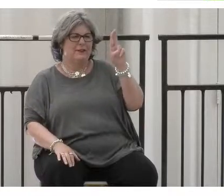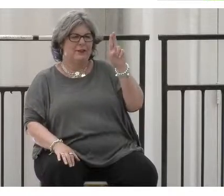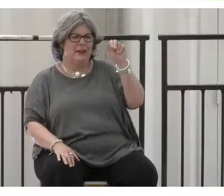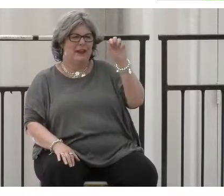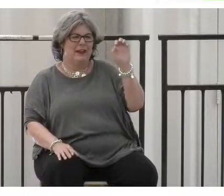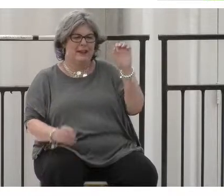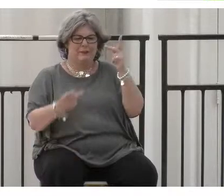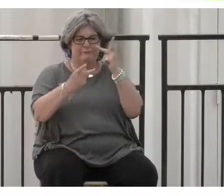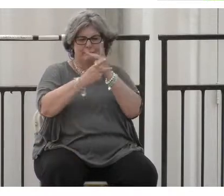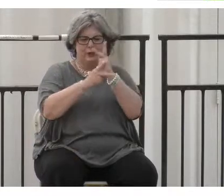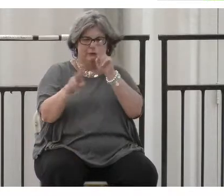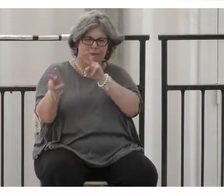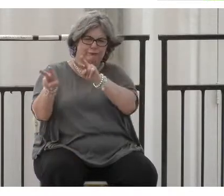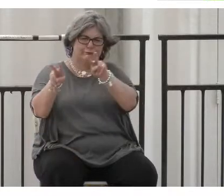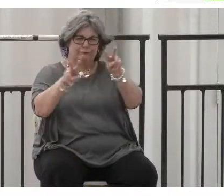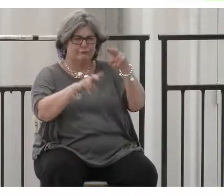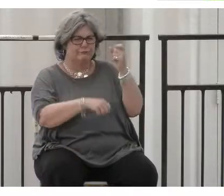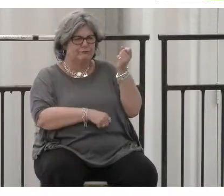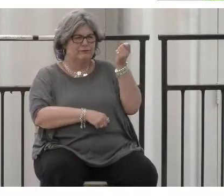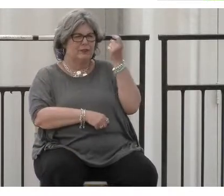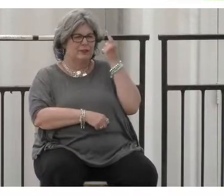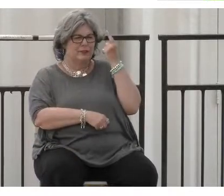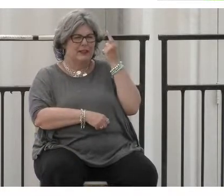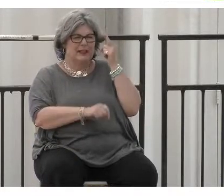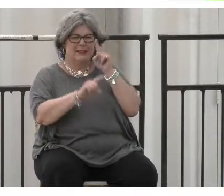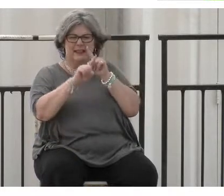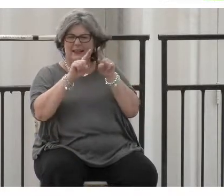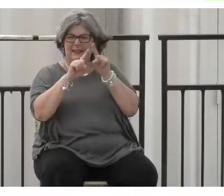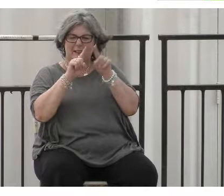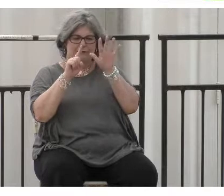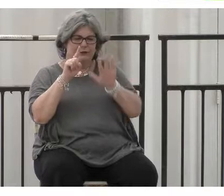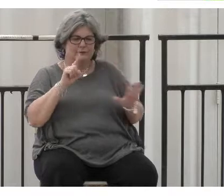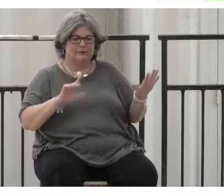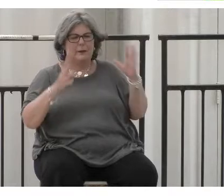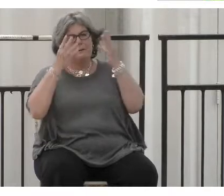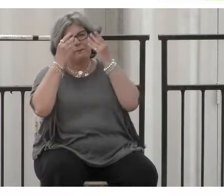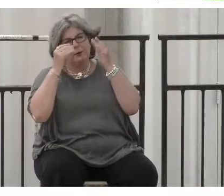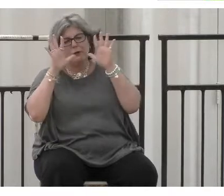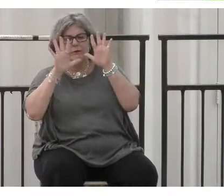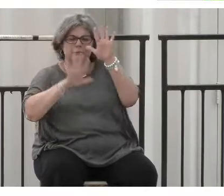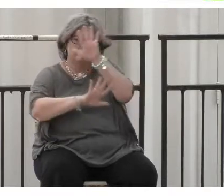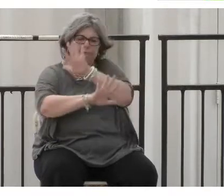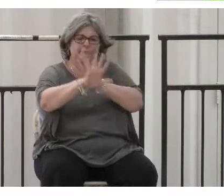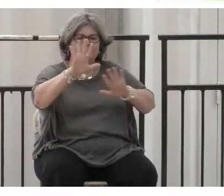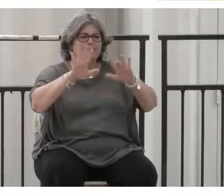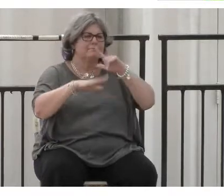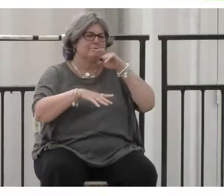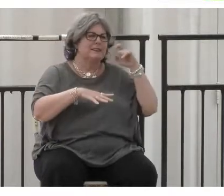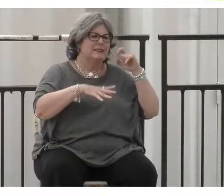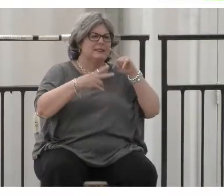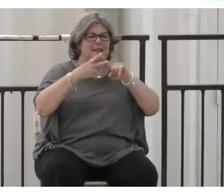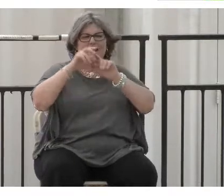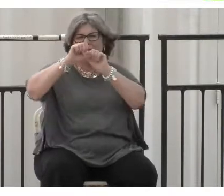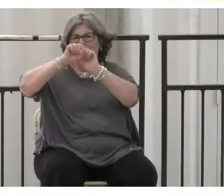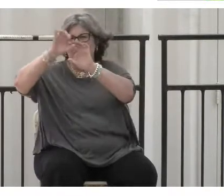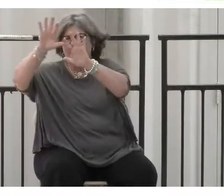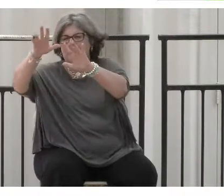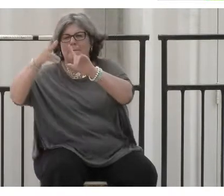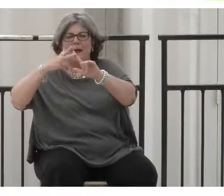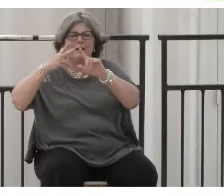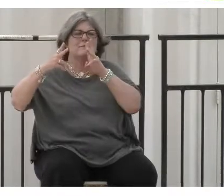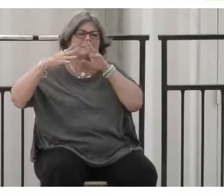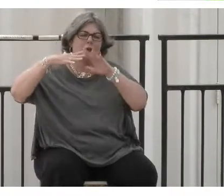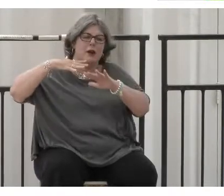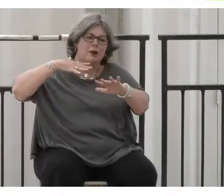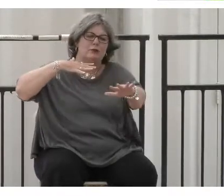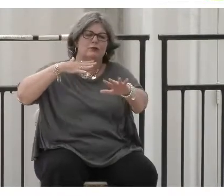trying to understand a puzzle of different landscapes, beautiful landscapes, a desert landscape, mountain landscape, coastal